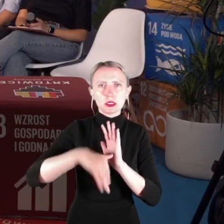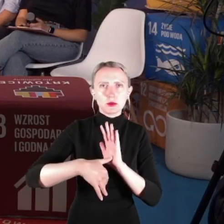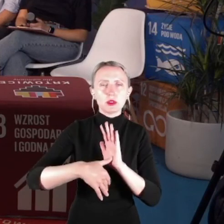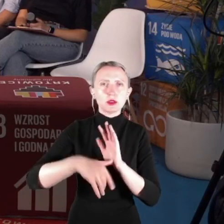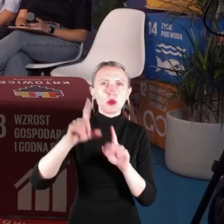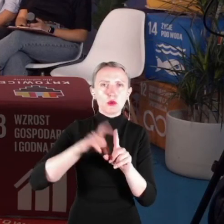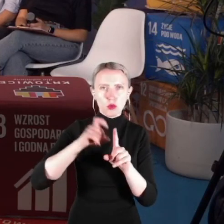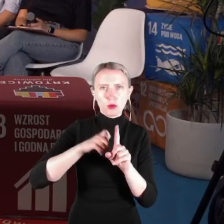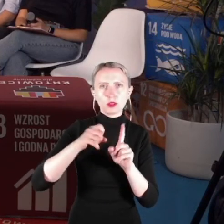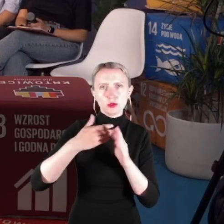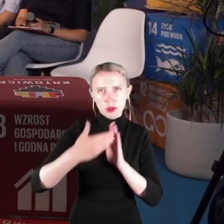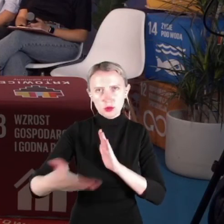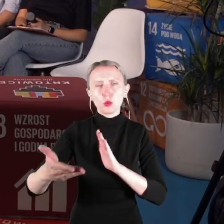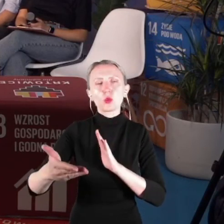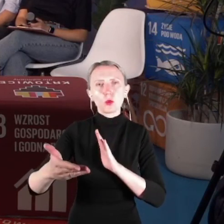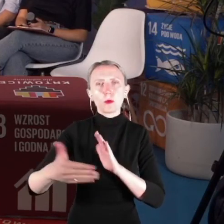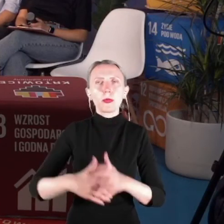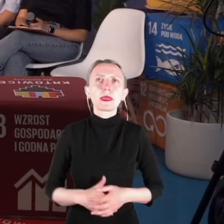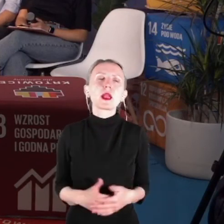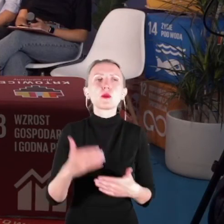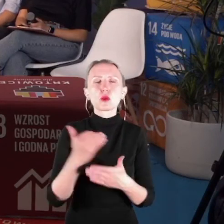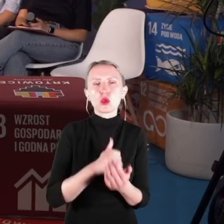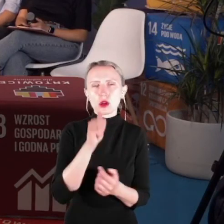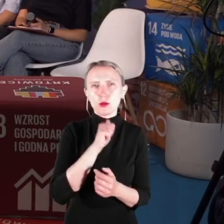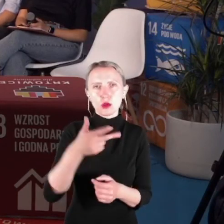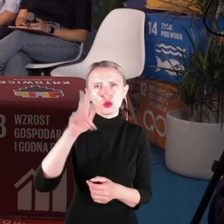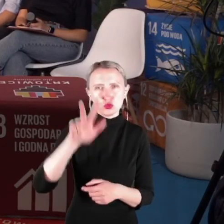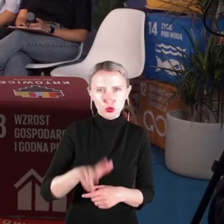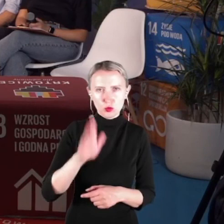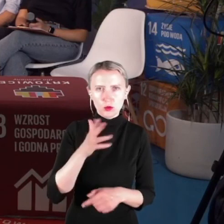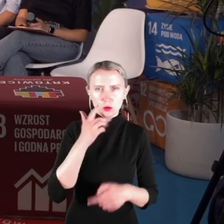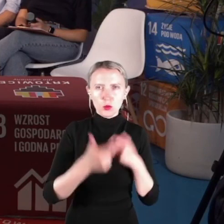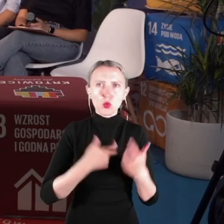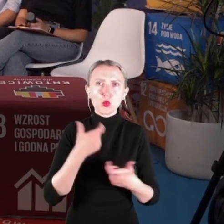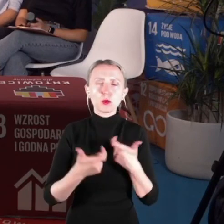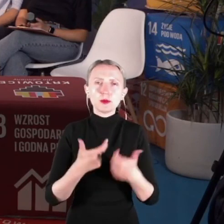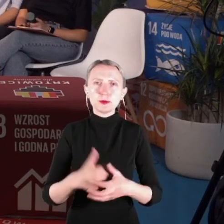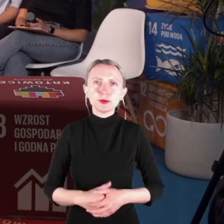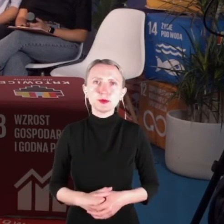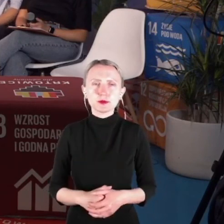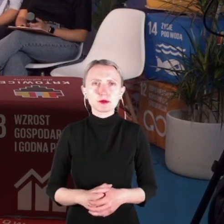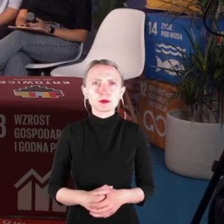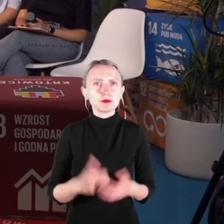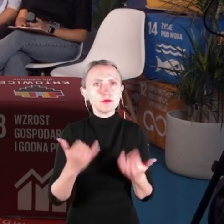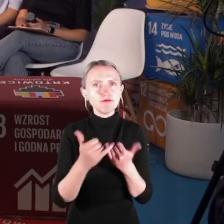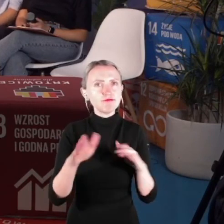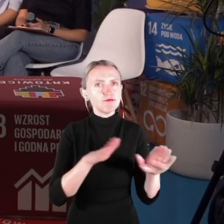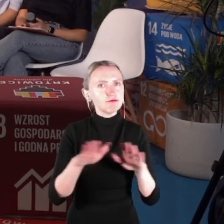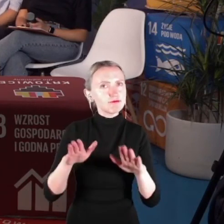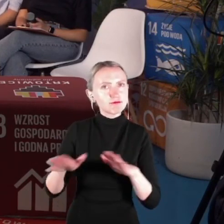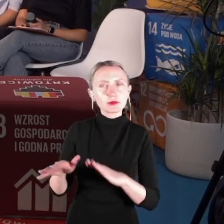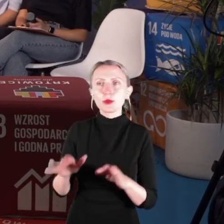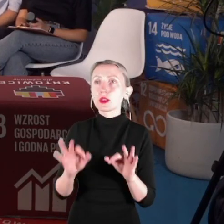a 3-month pilot, and we're selecting the city, the locations now. I'm writing